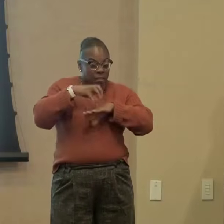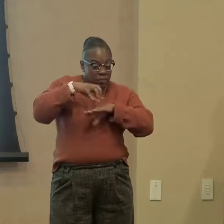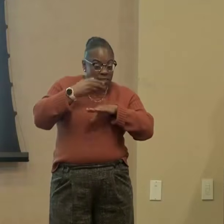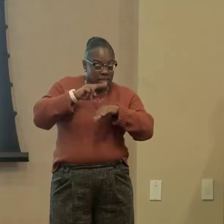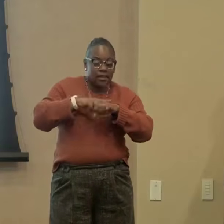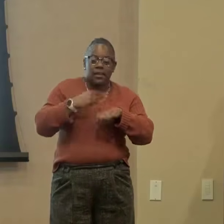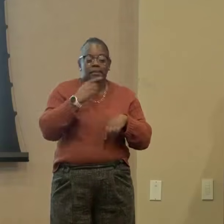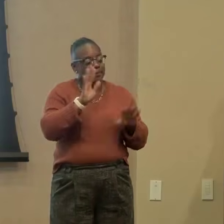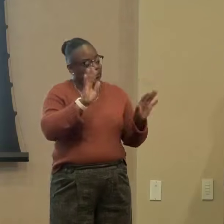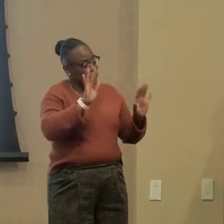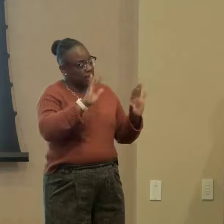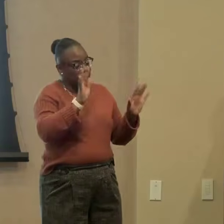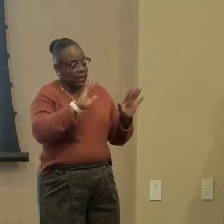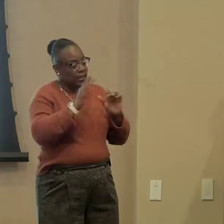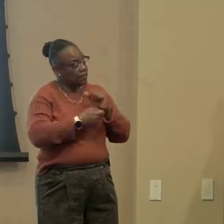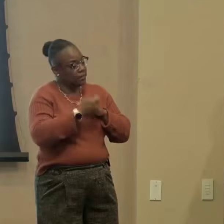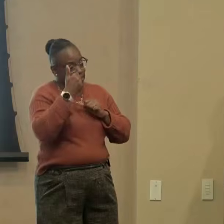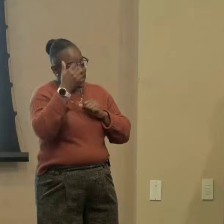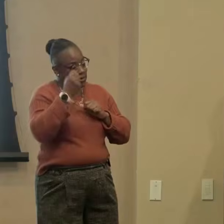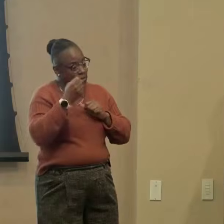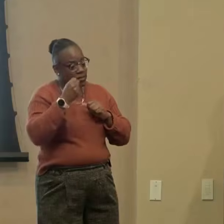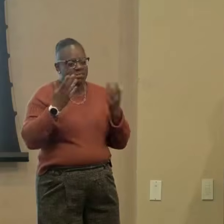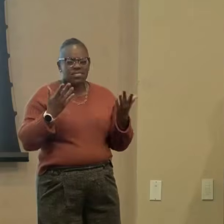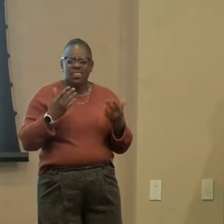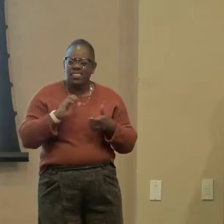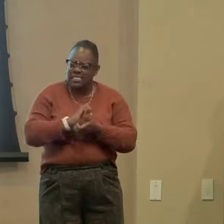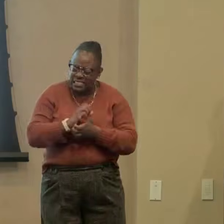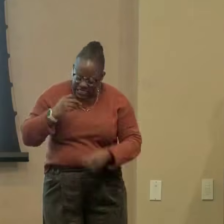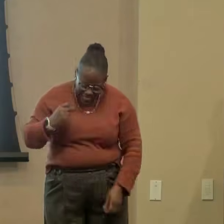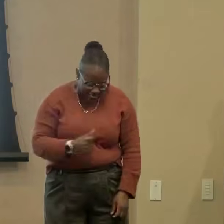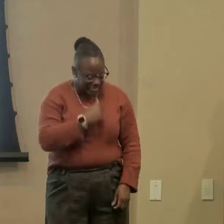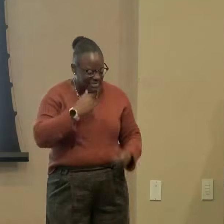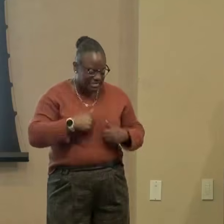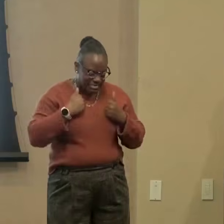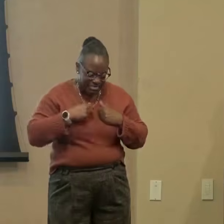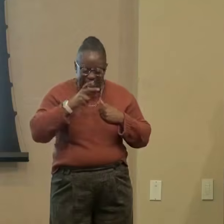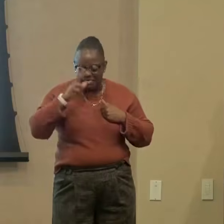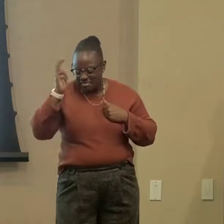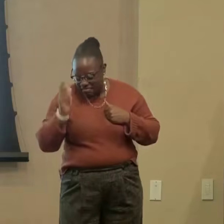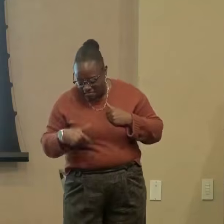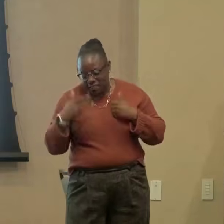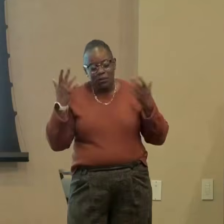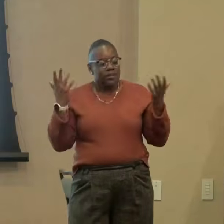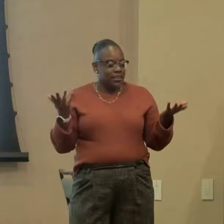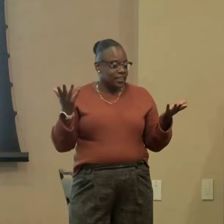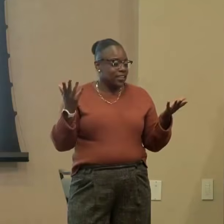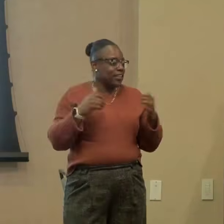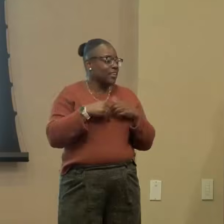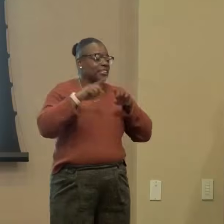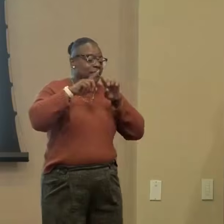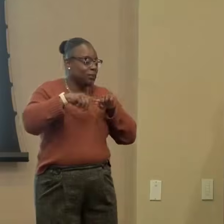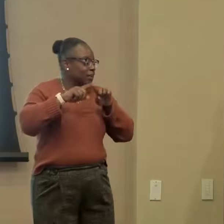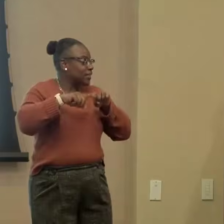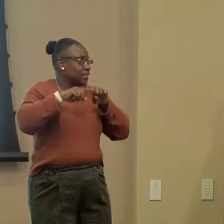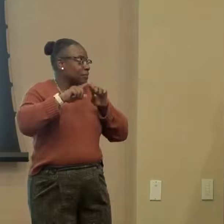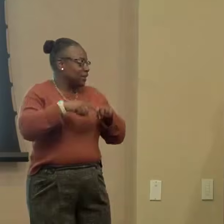it's the first thing I tell them to cut. But what's life without cheese? So it really just depends. It really